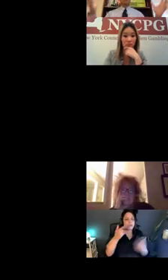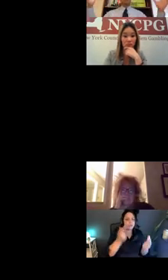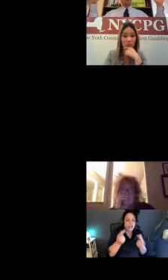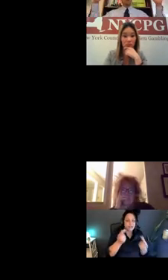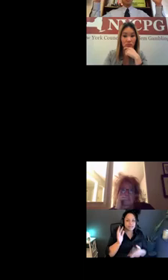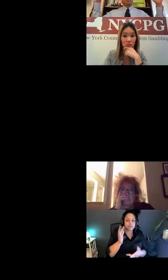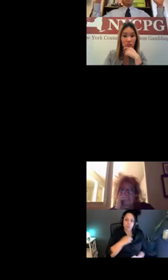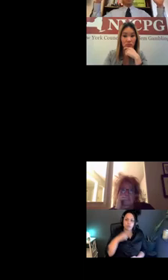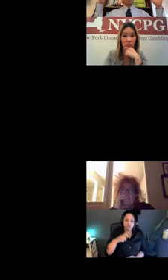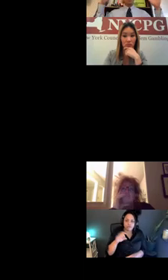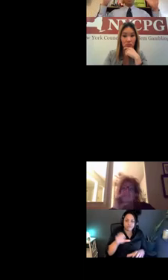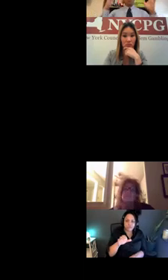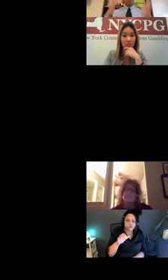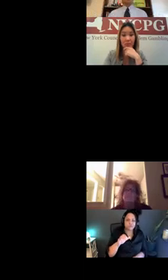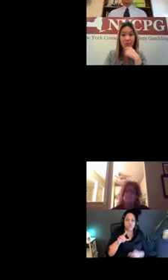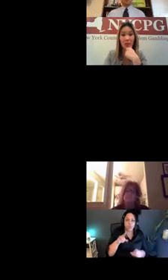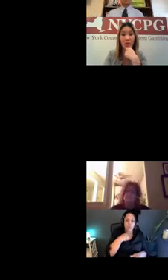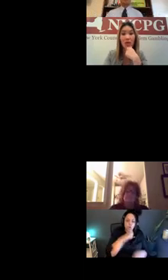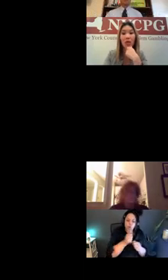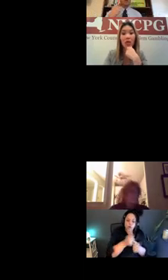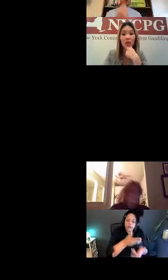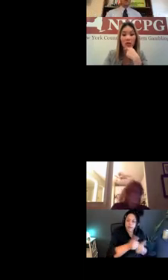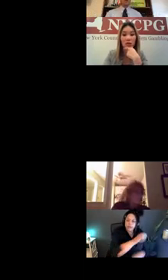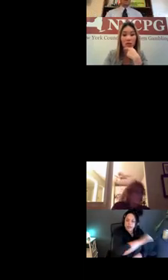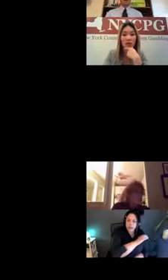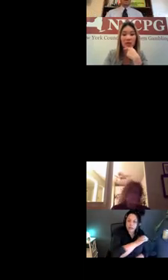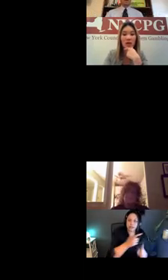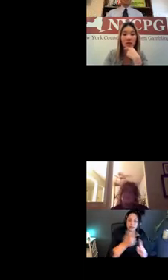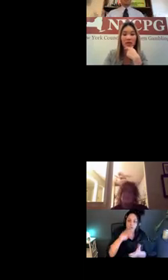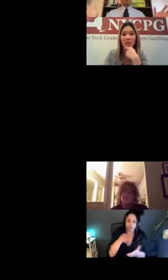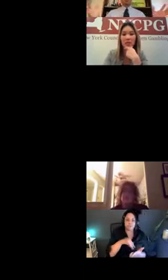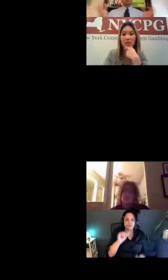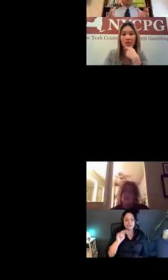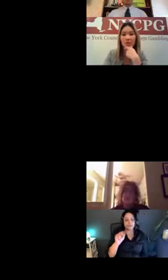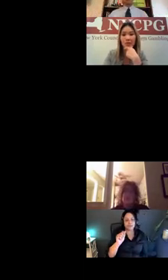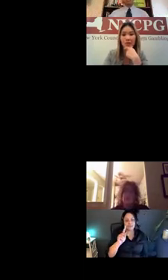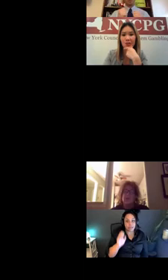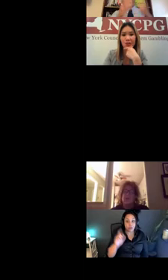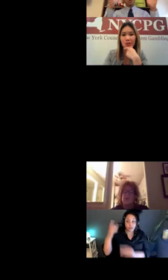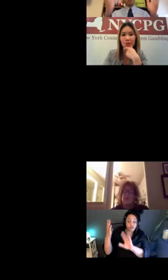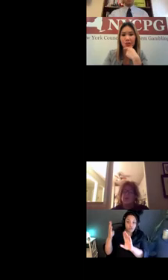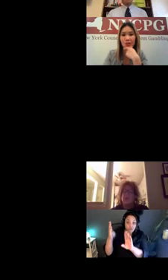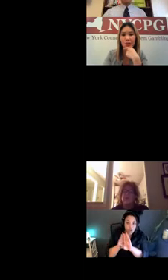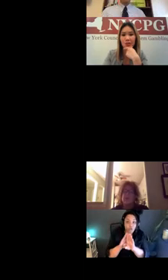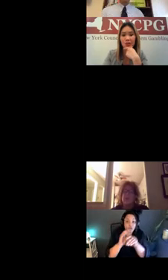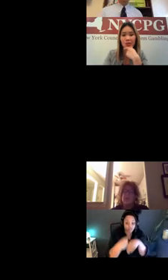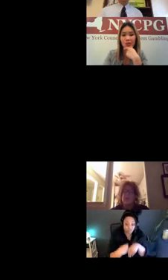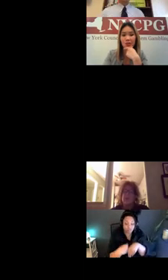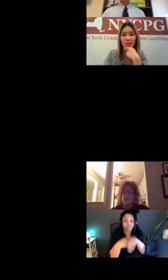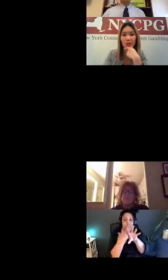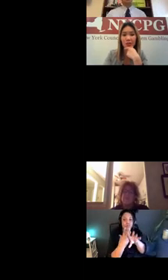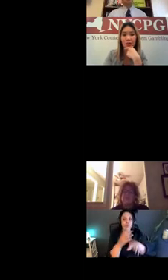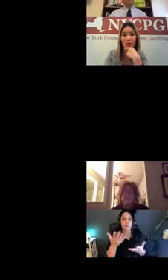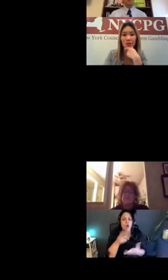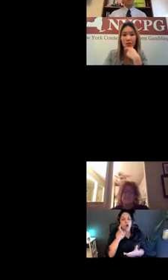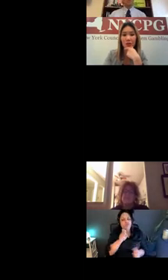we should be doing when we're working with clients from intake, when the doors close or when the Zoom goes on. What should be the things